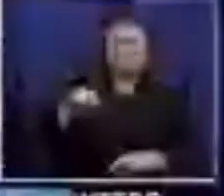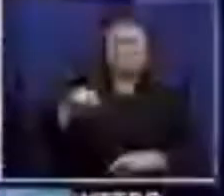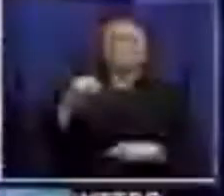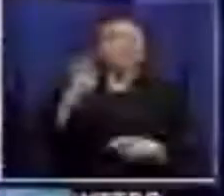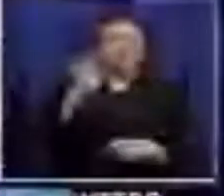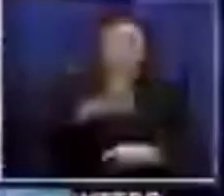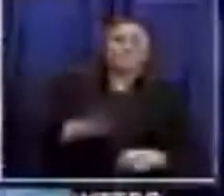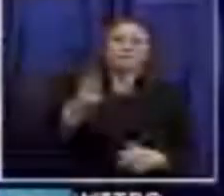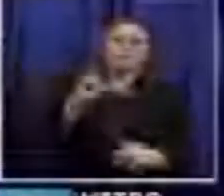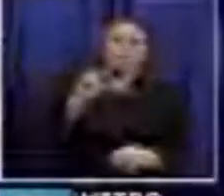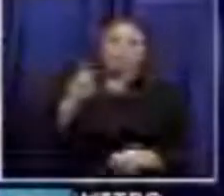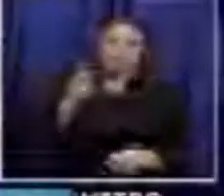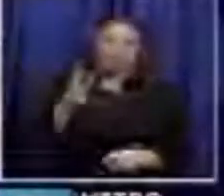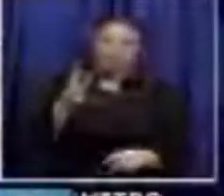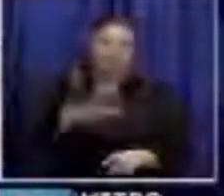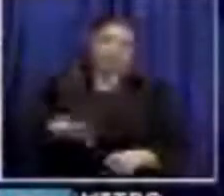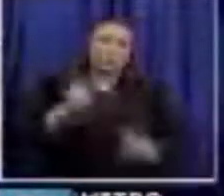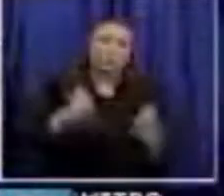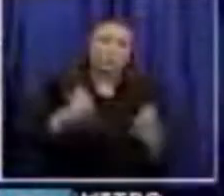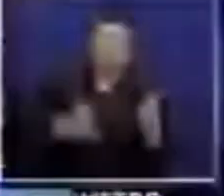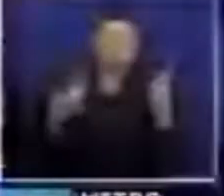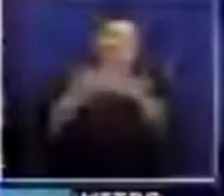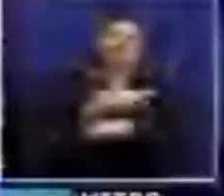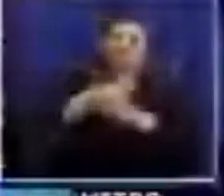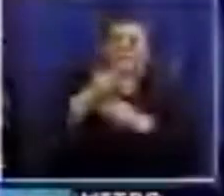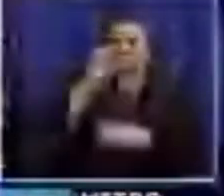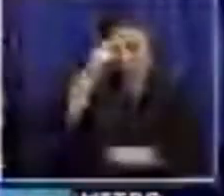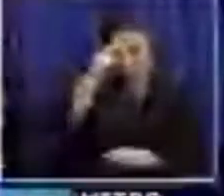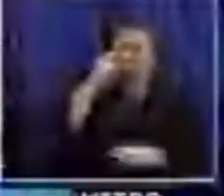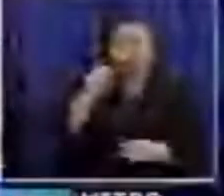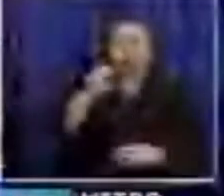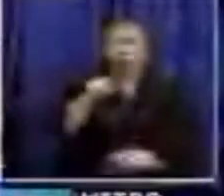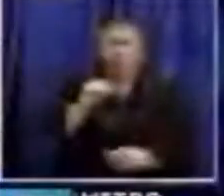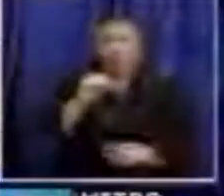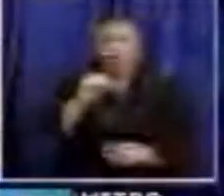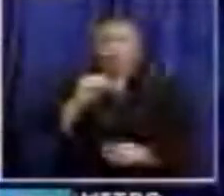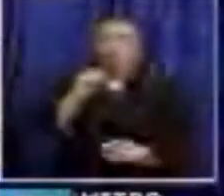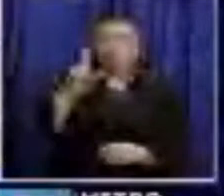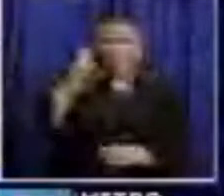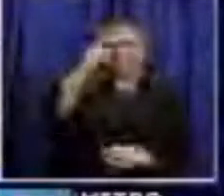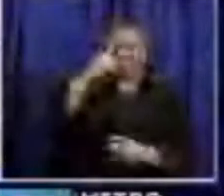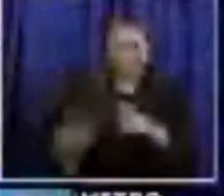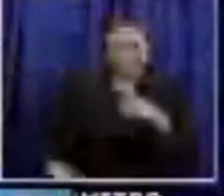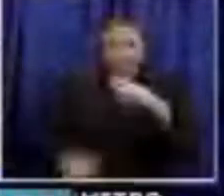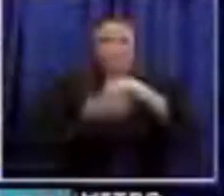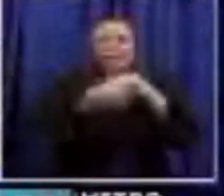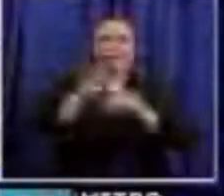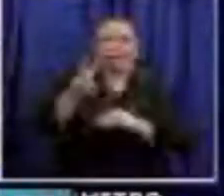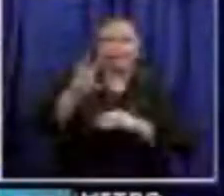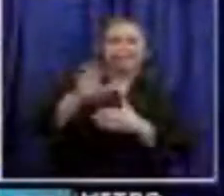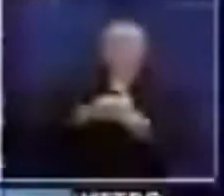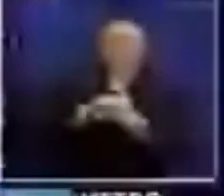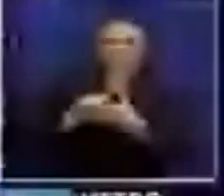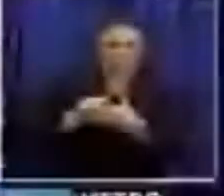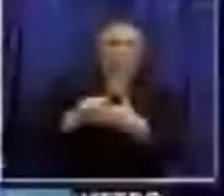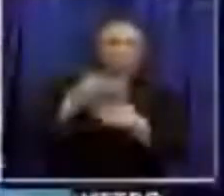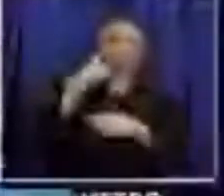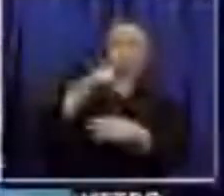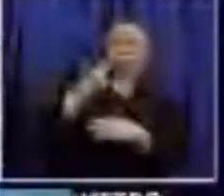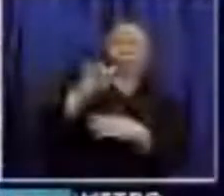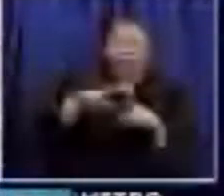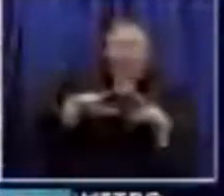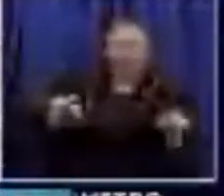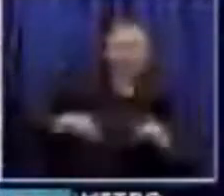really beefed those up with a $600 per week add-on that was indispensable. We also extended the period